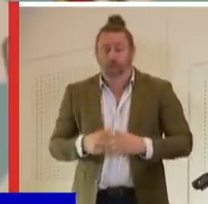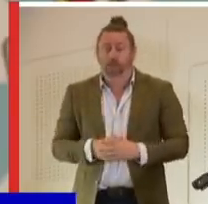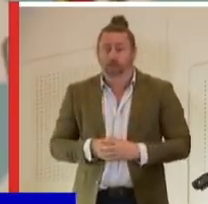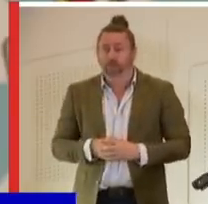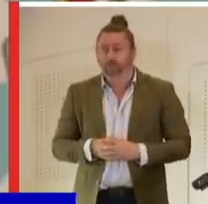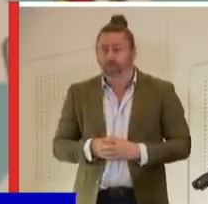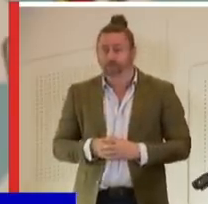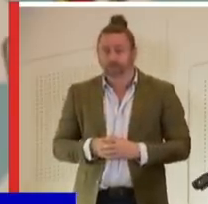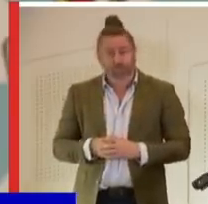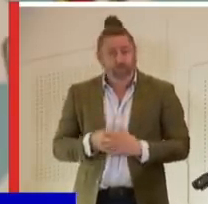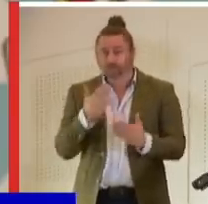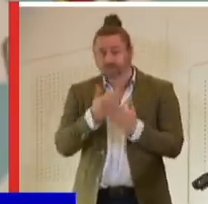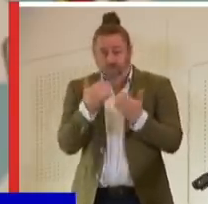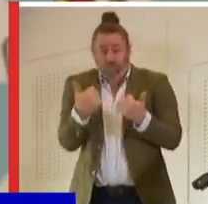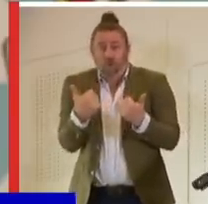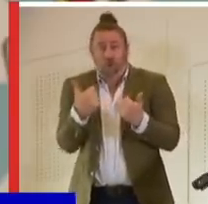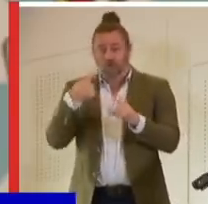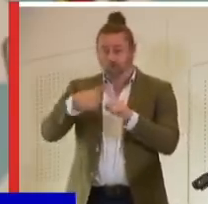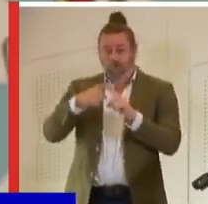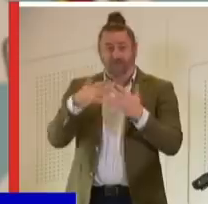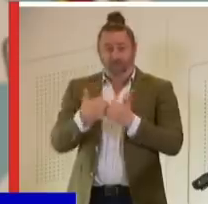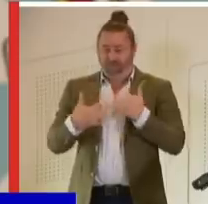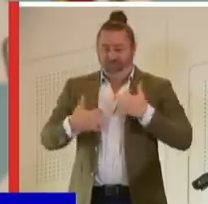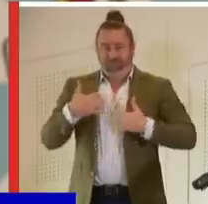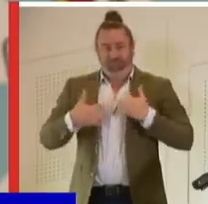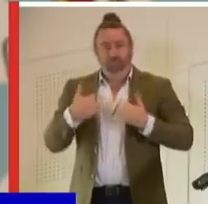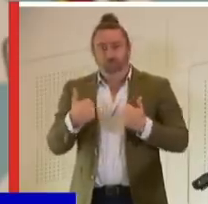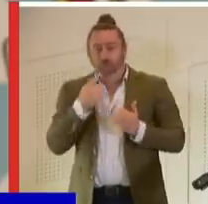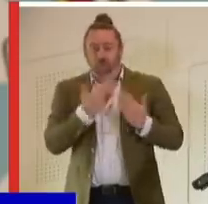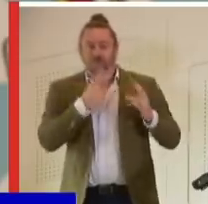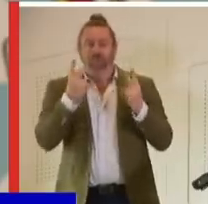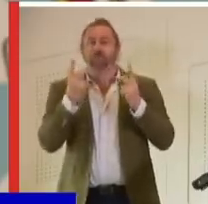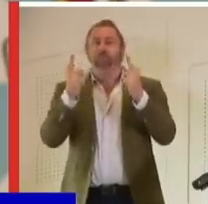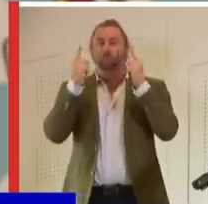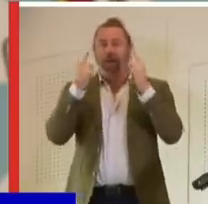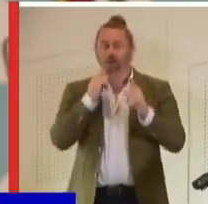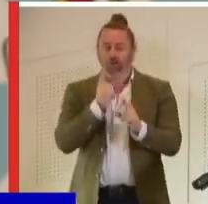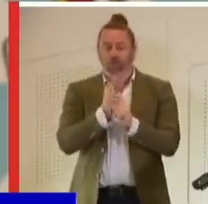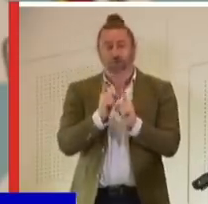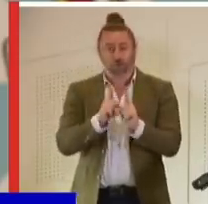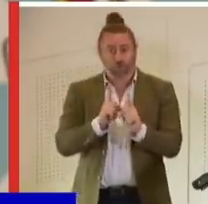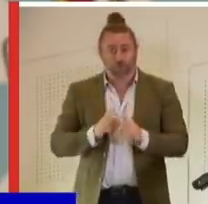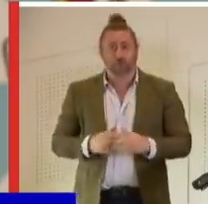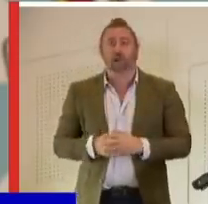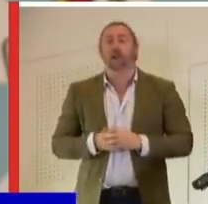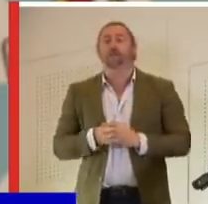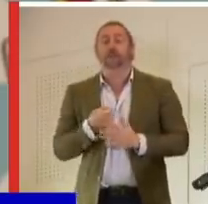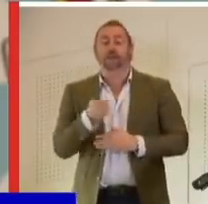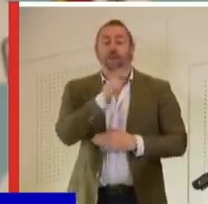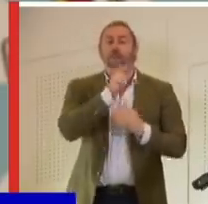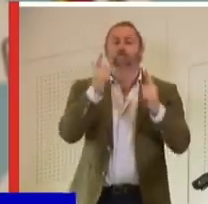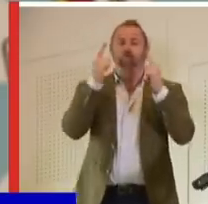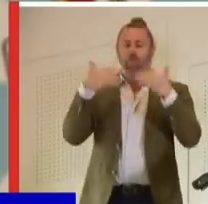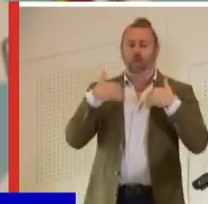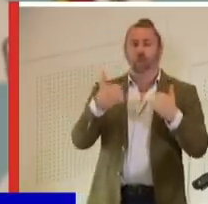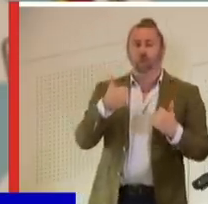So some very good news today, and I'll hand over to the Deputy Premier to say a few words, and then you'll hear from the Chief